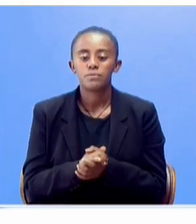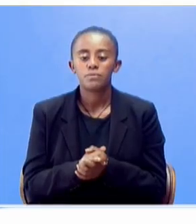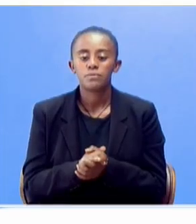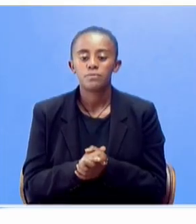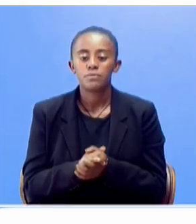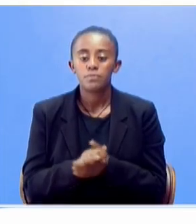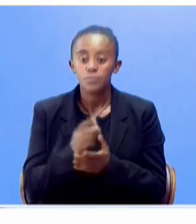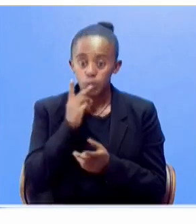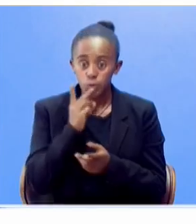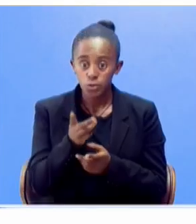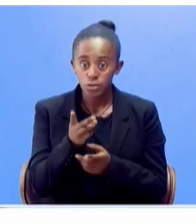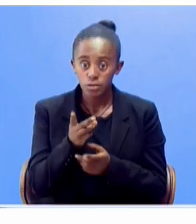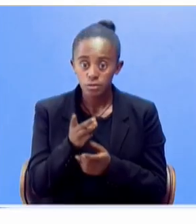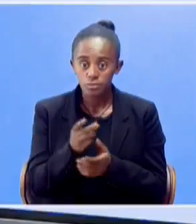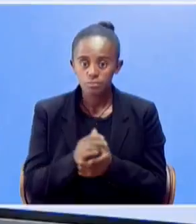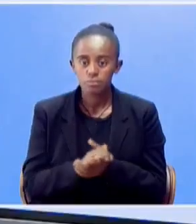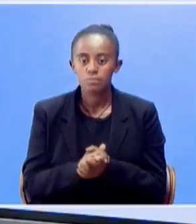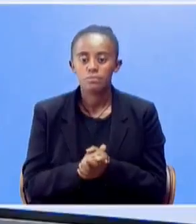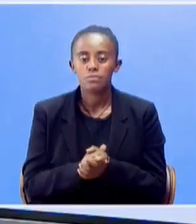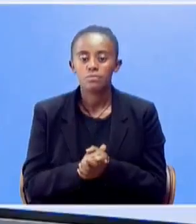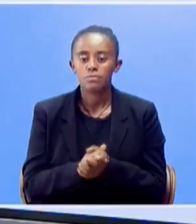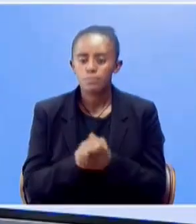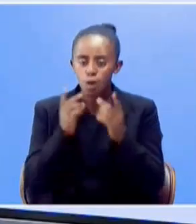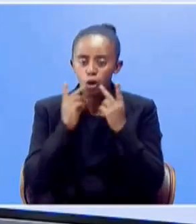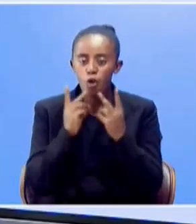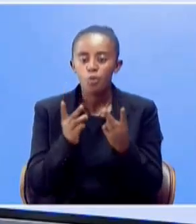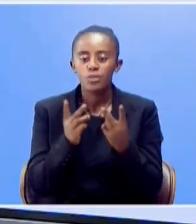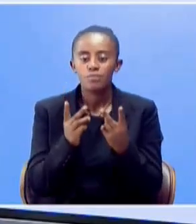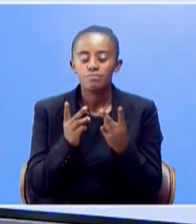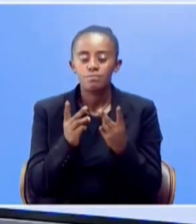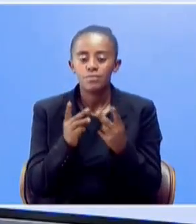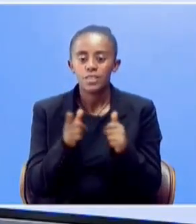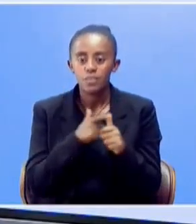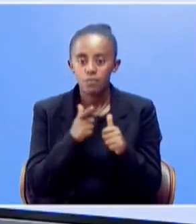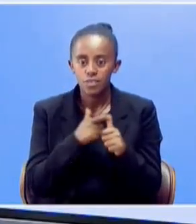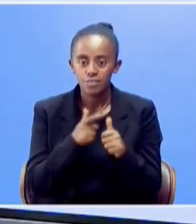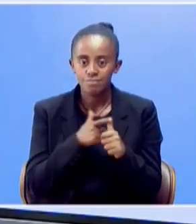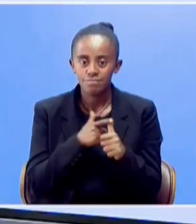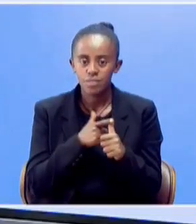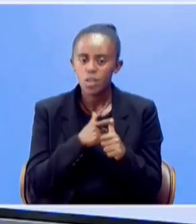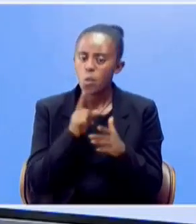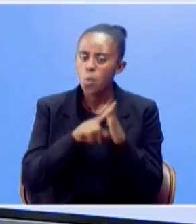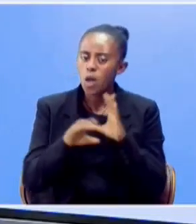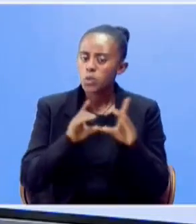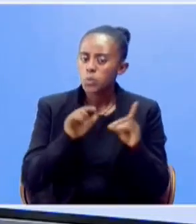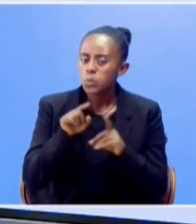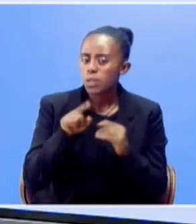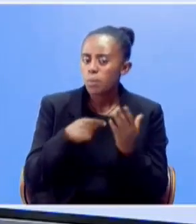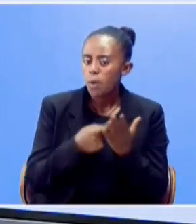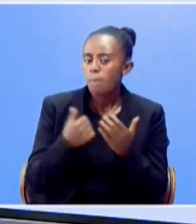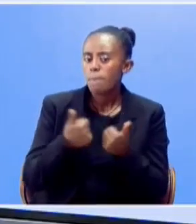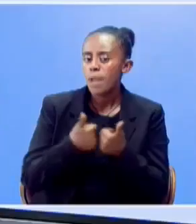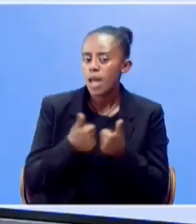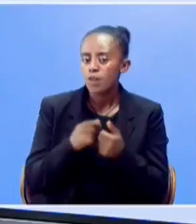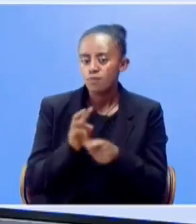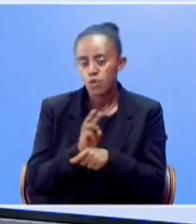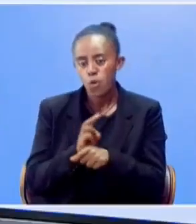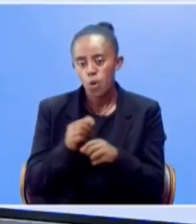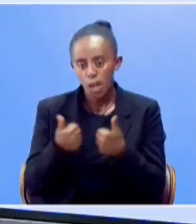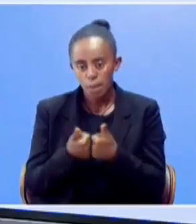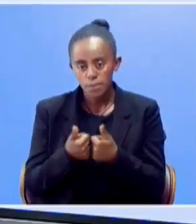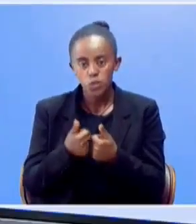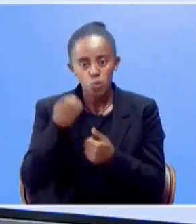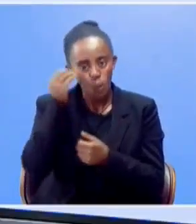You see? Look, the first one. What do you think about playing video games?